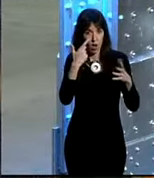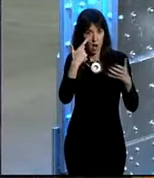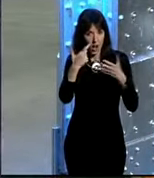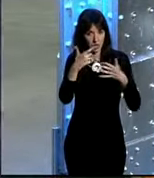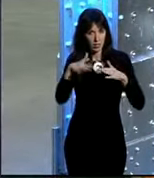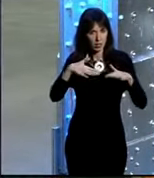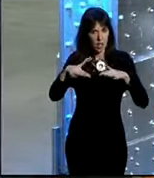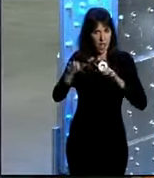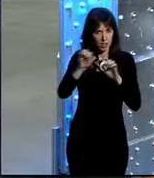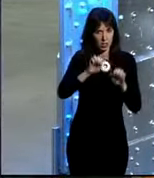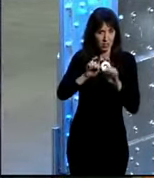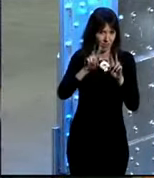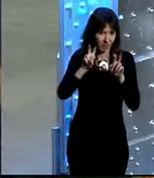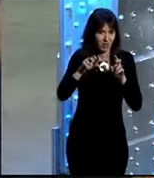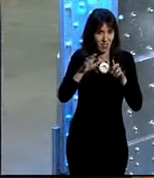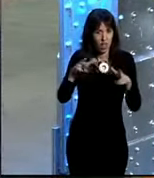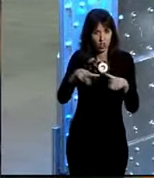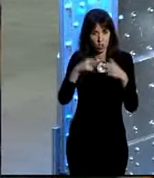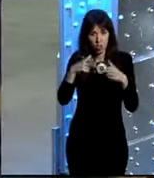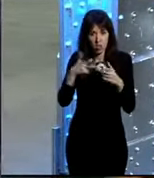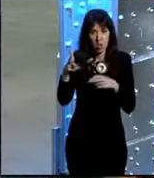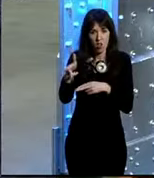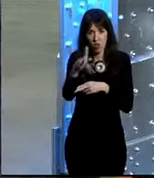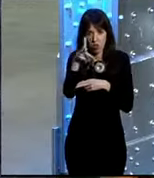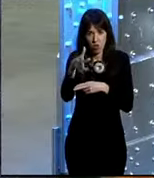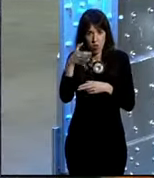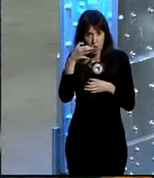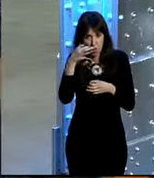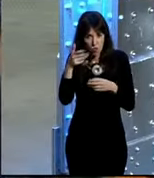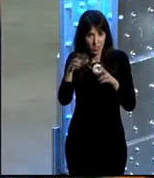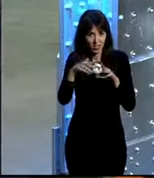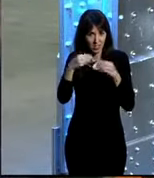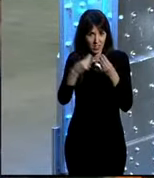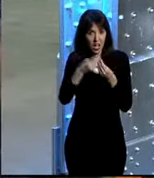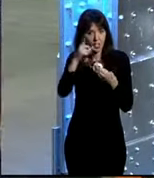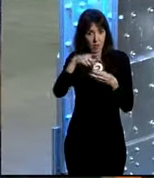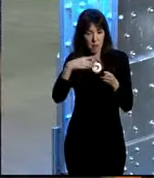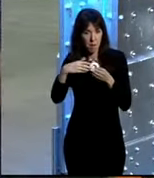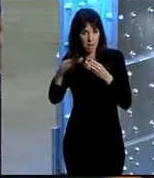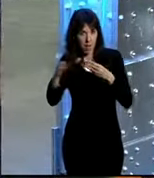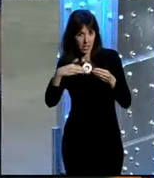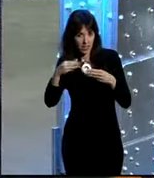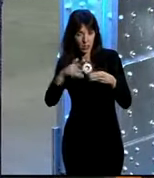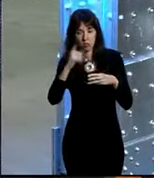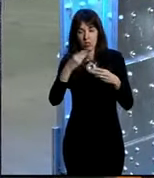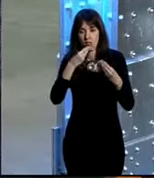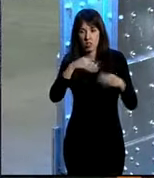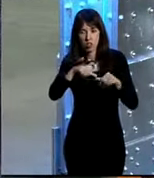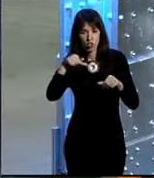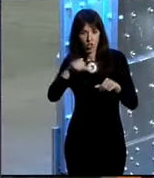And one example would be Ai Weiwei, who's an artist from China,